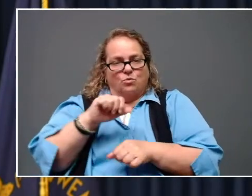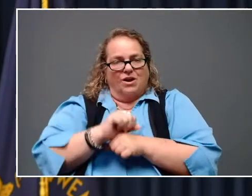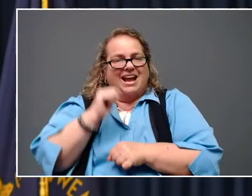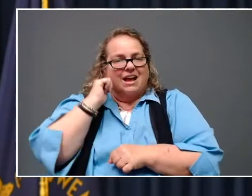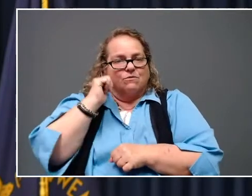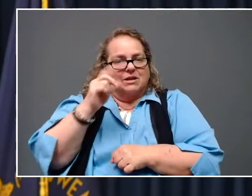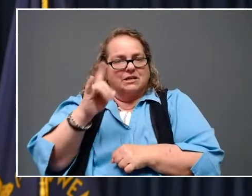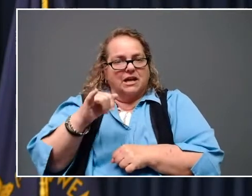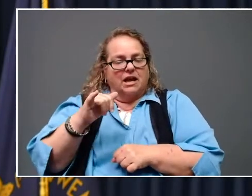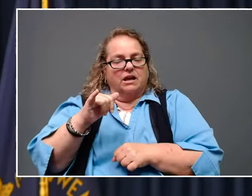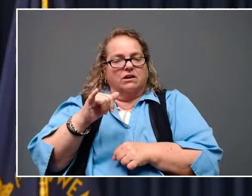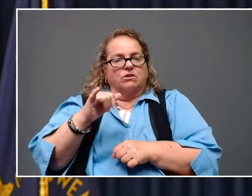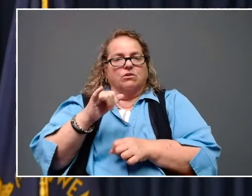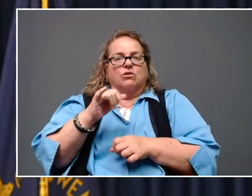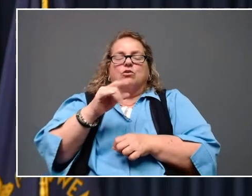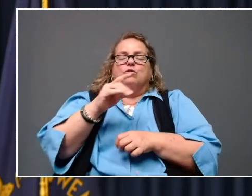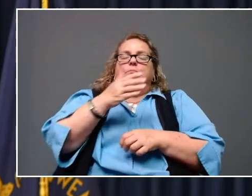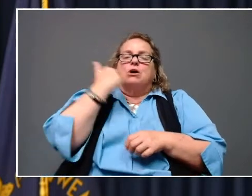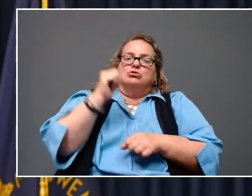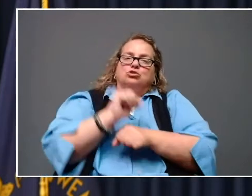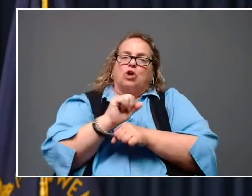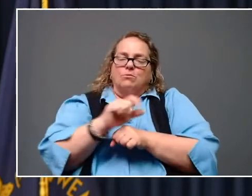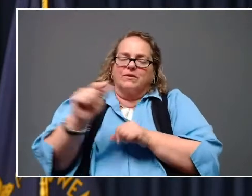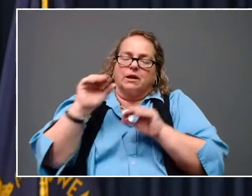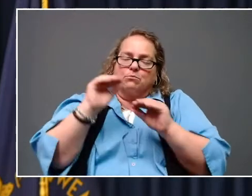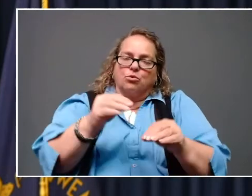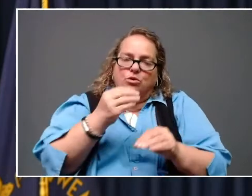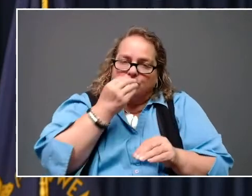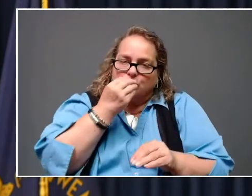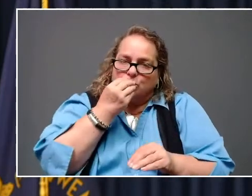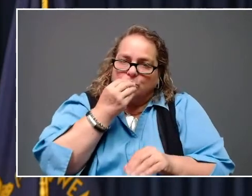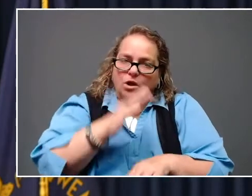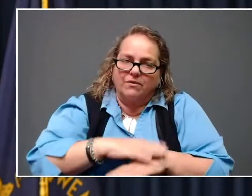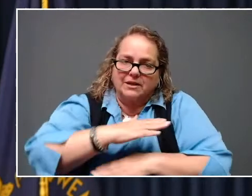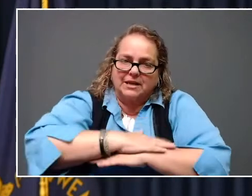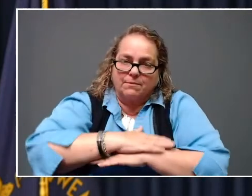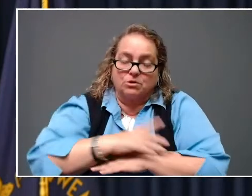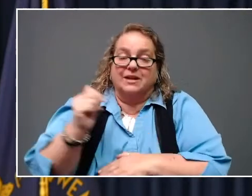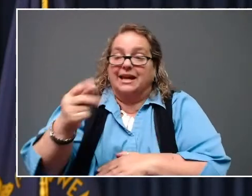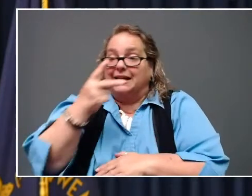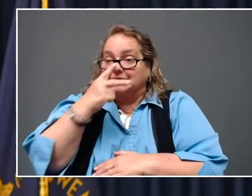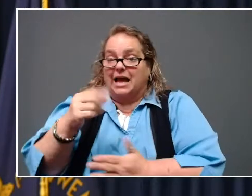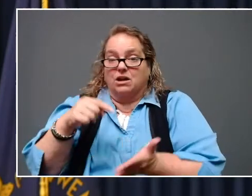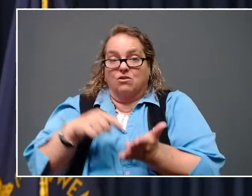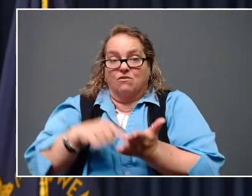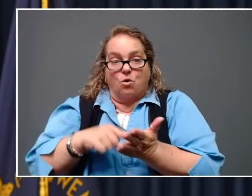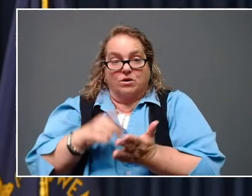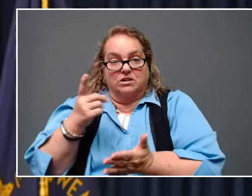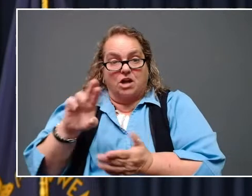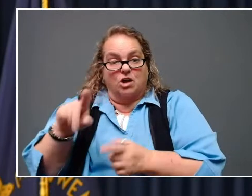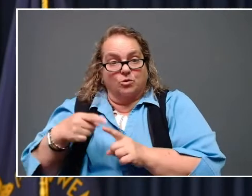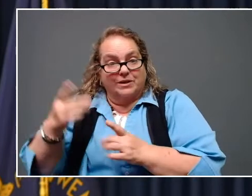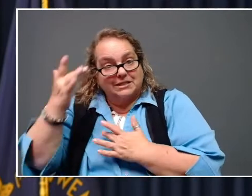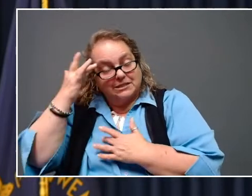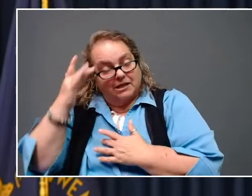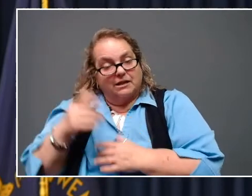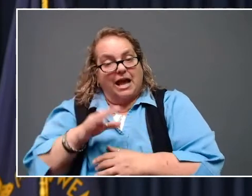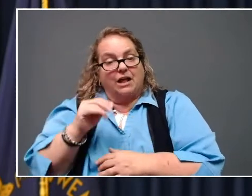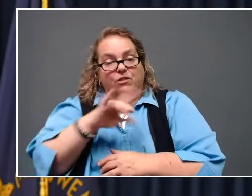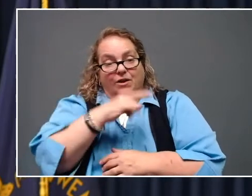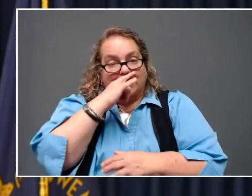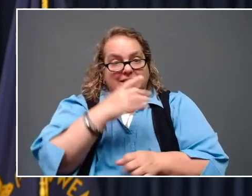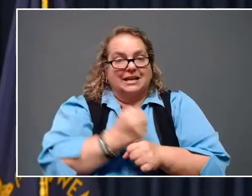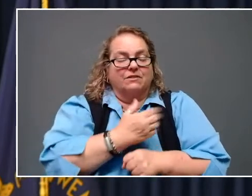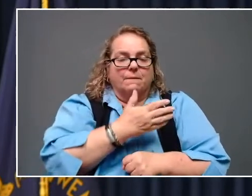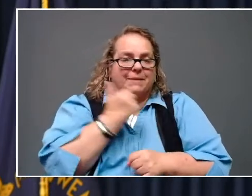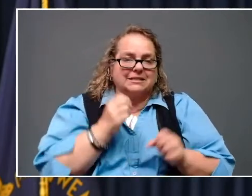on the table, to ensure that they can see and afford a doctor when they're sick, and that their kids are getting the best